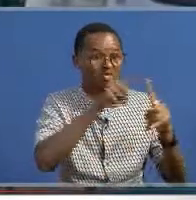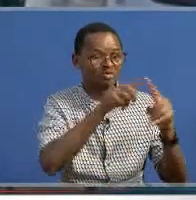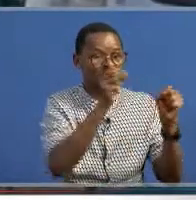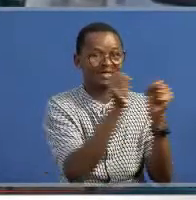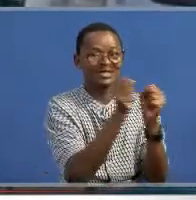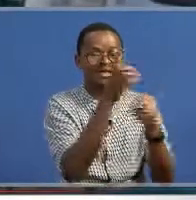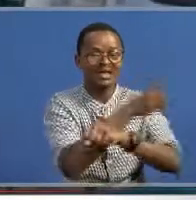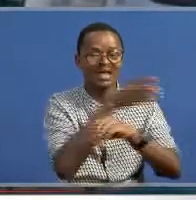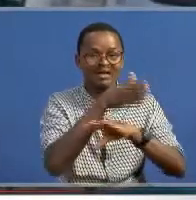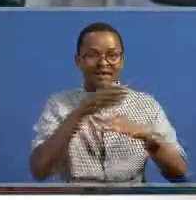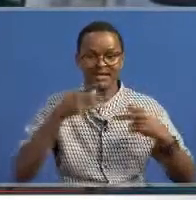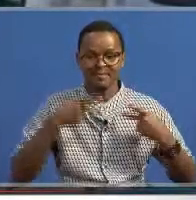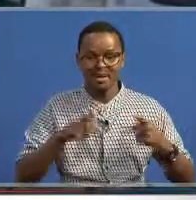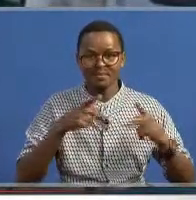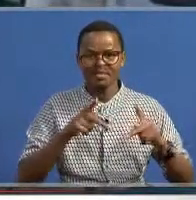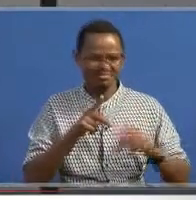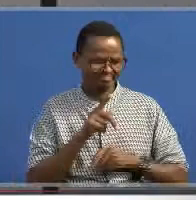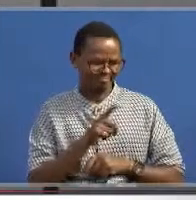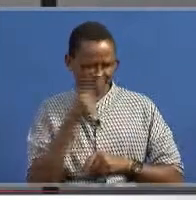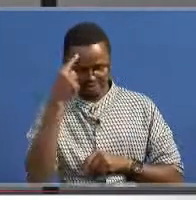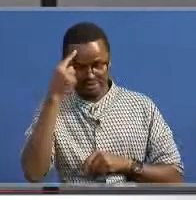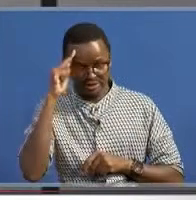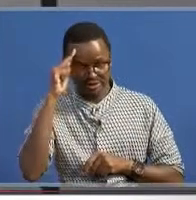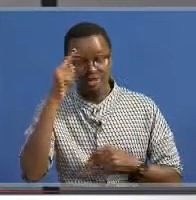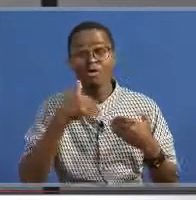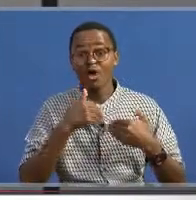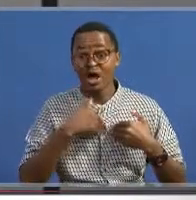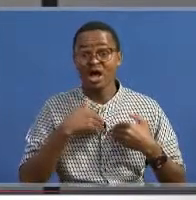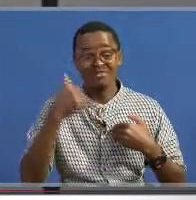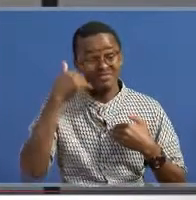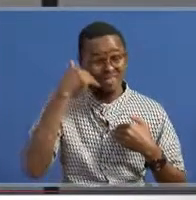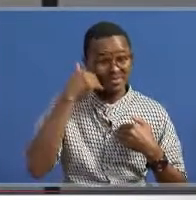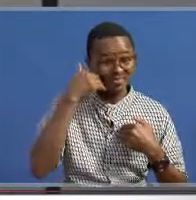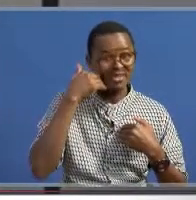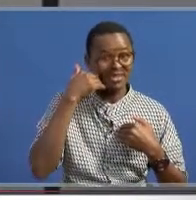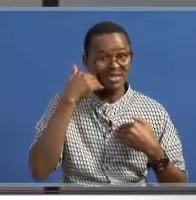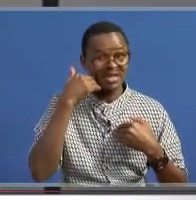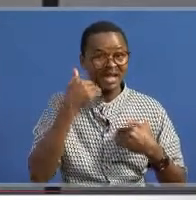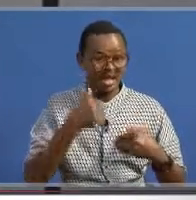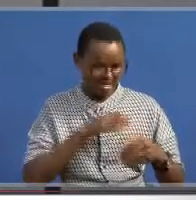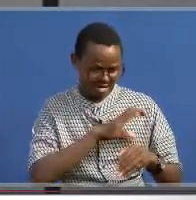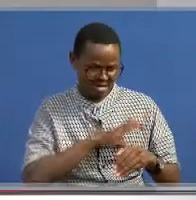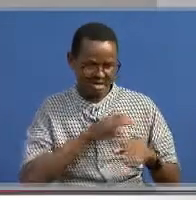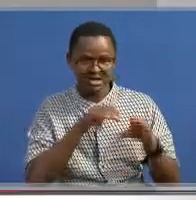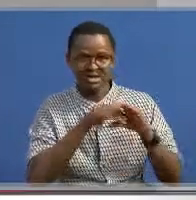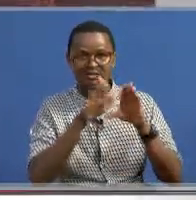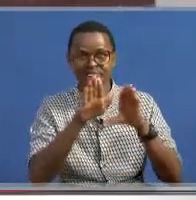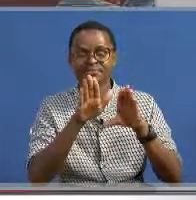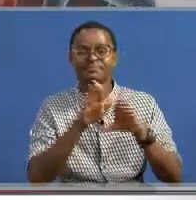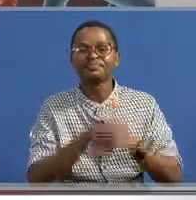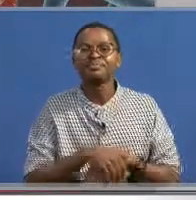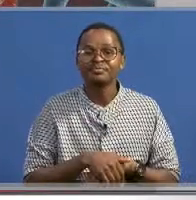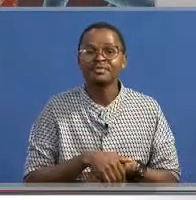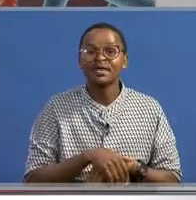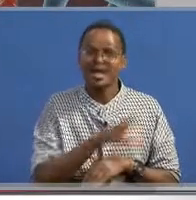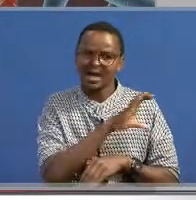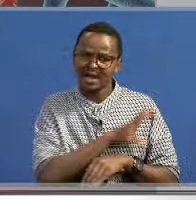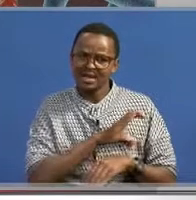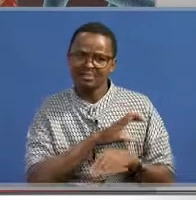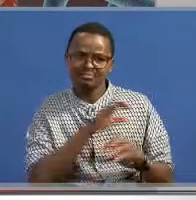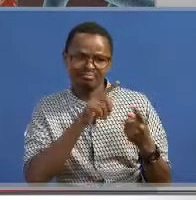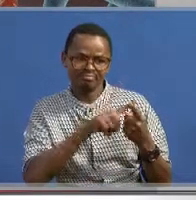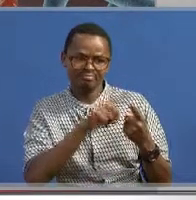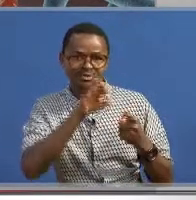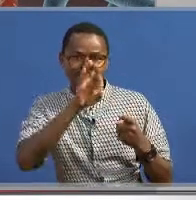days after a person suspected to have Ebola manifests its symptoms. Ebola symptoms include